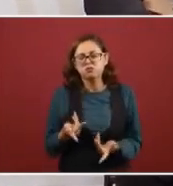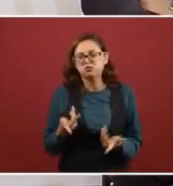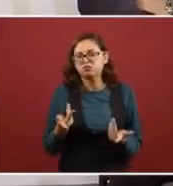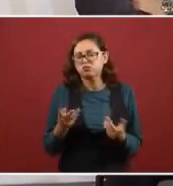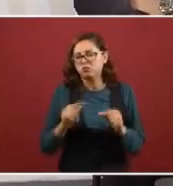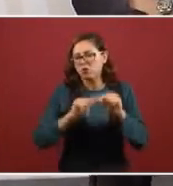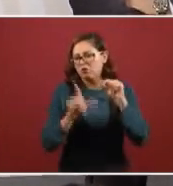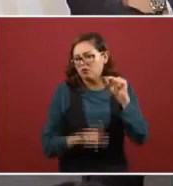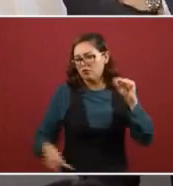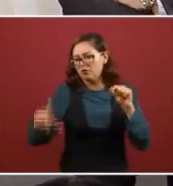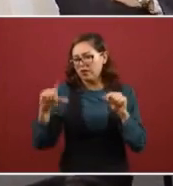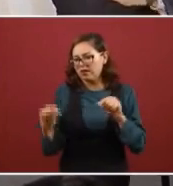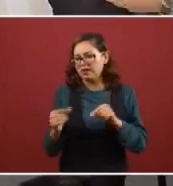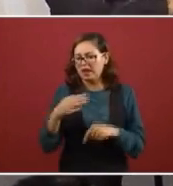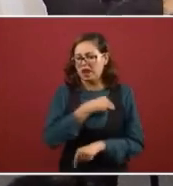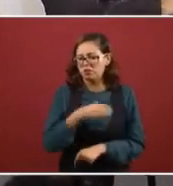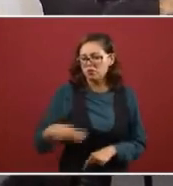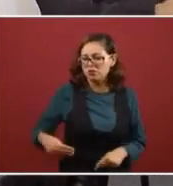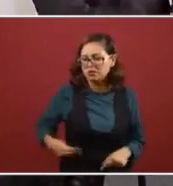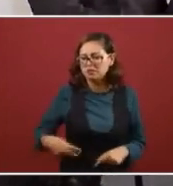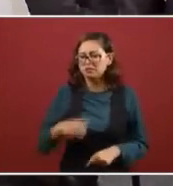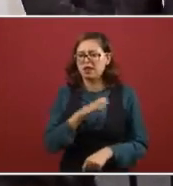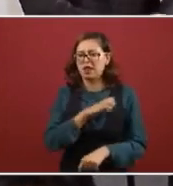they're coordinating the